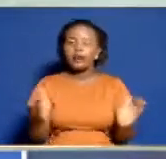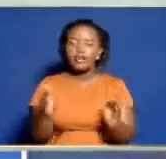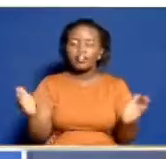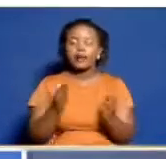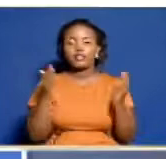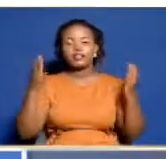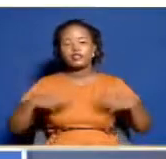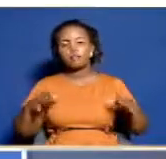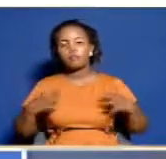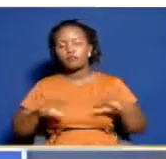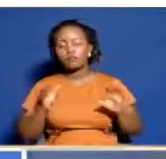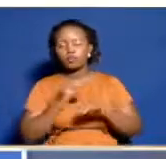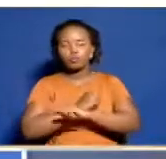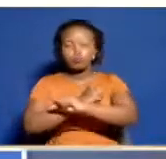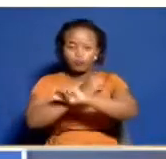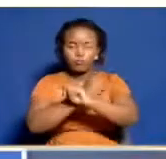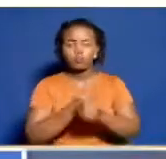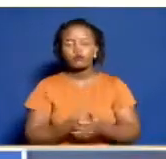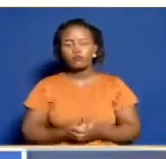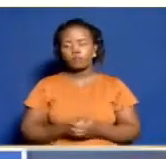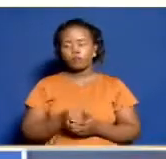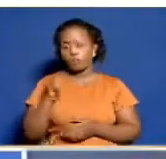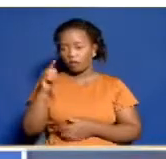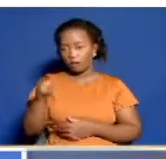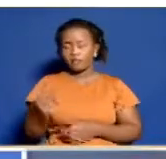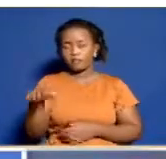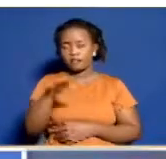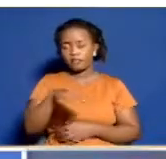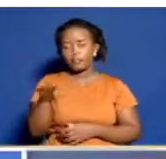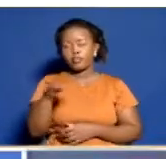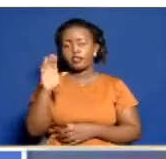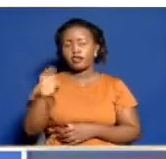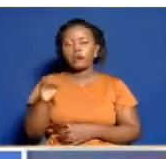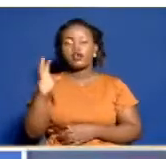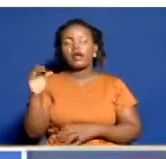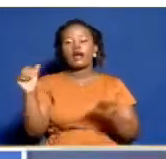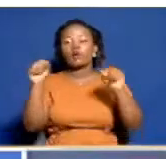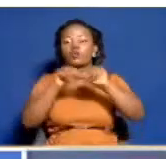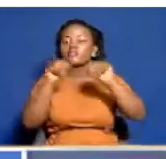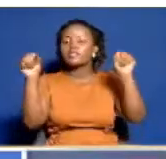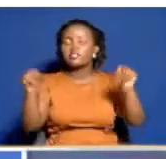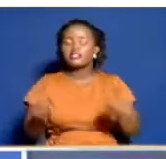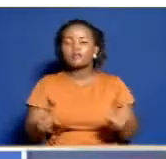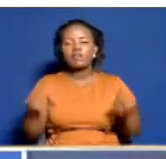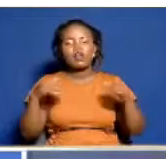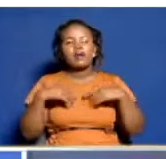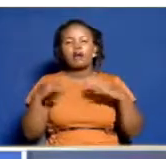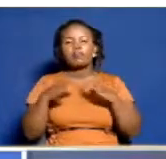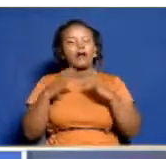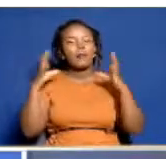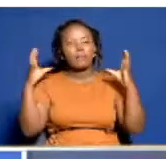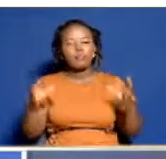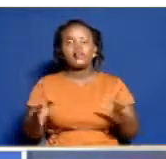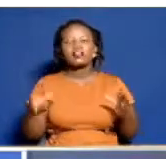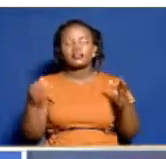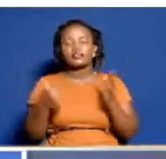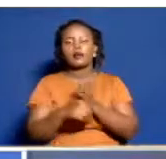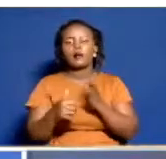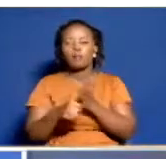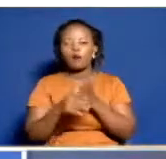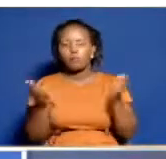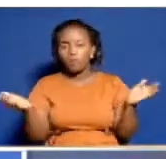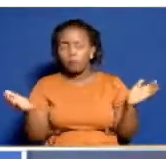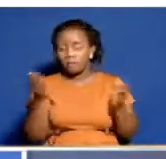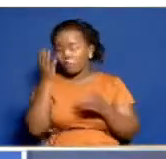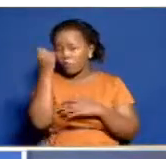ocean. That the marine ecosystem and habitats is facing one of the biggest threats, and which is